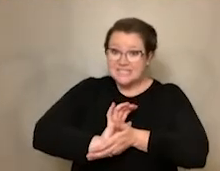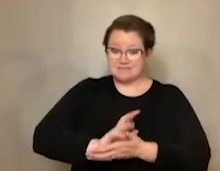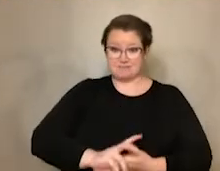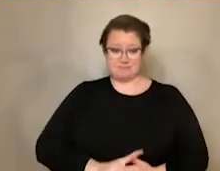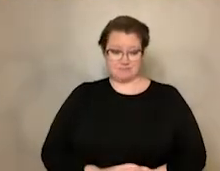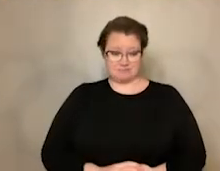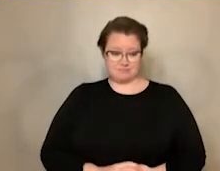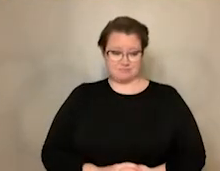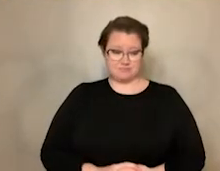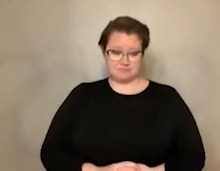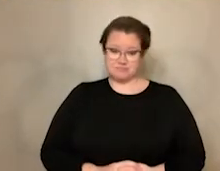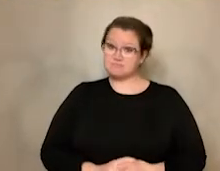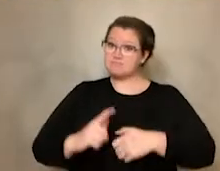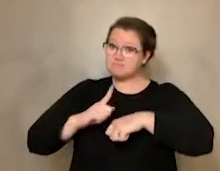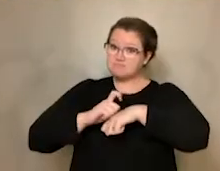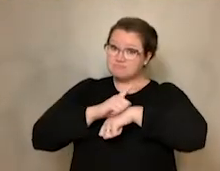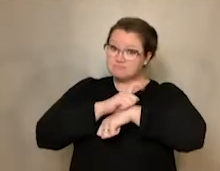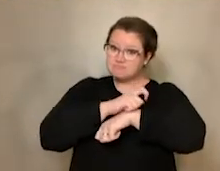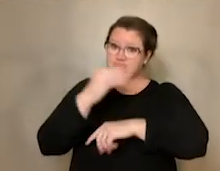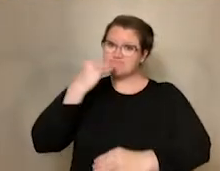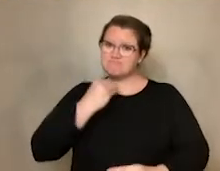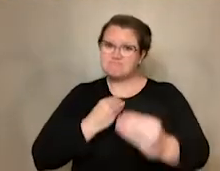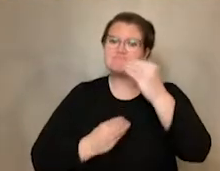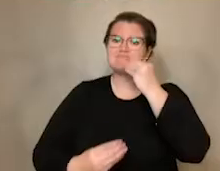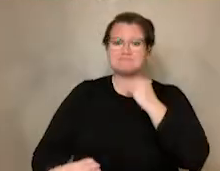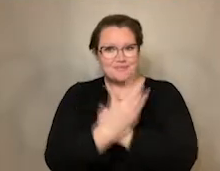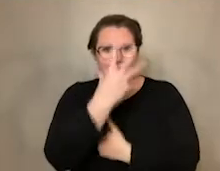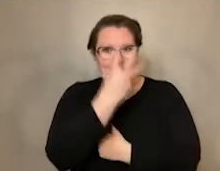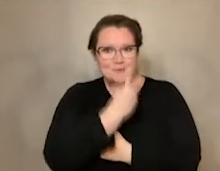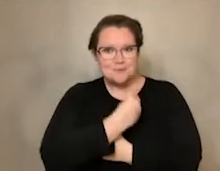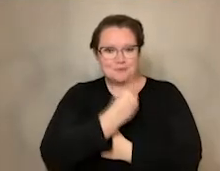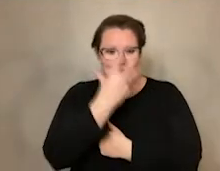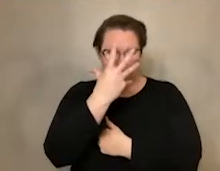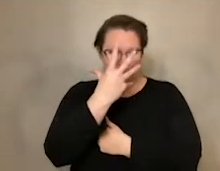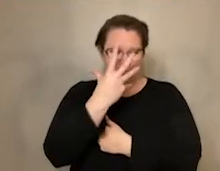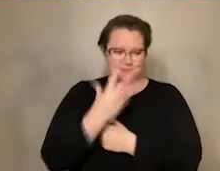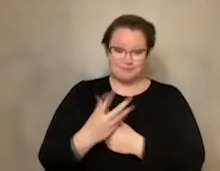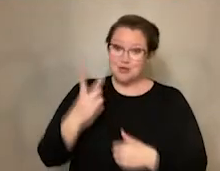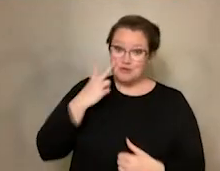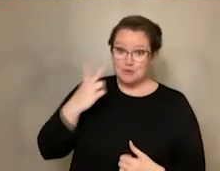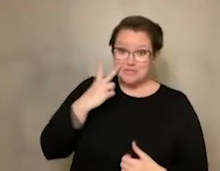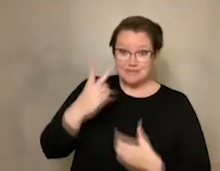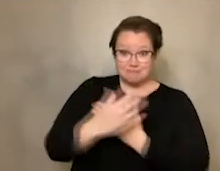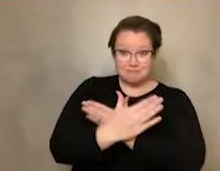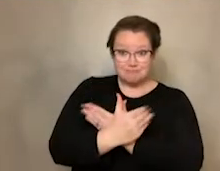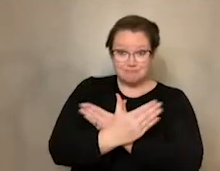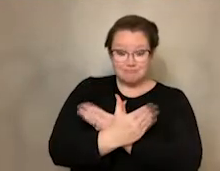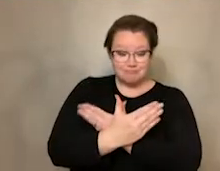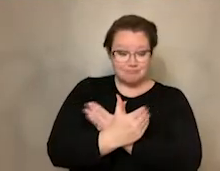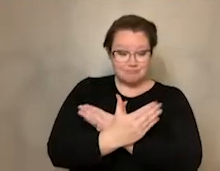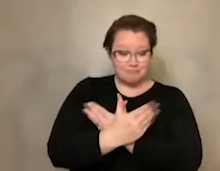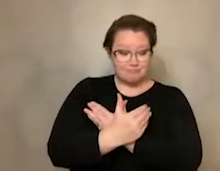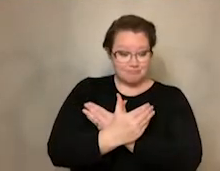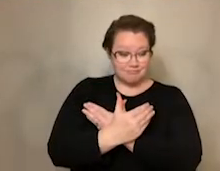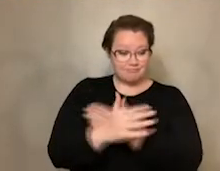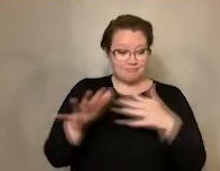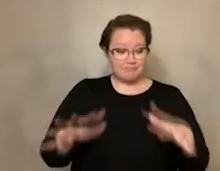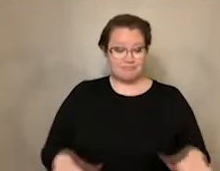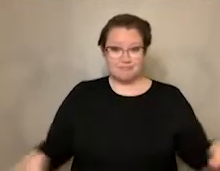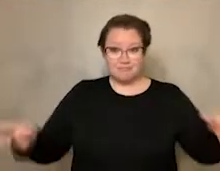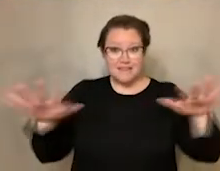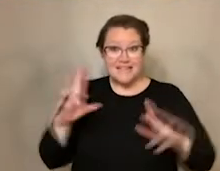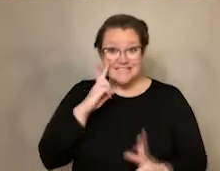Todavía está comiendo y comiendo. And finally, he built himself a